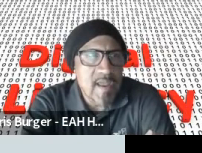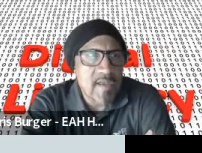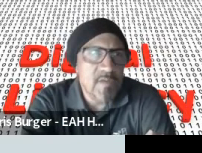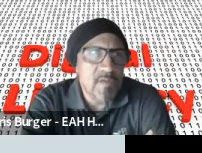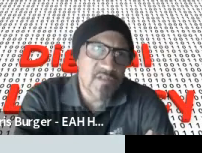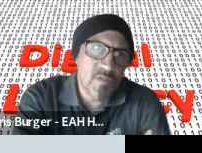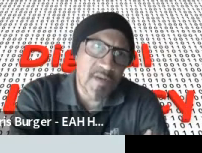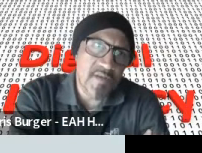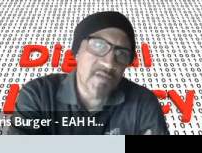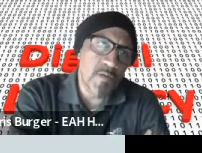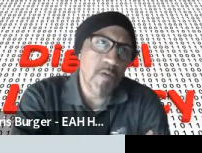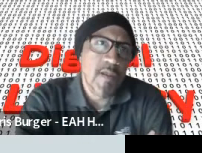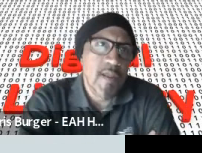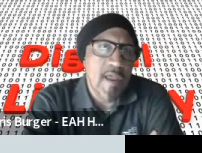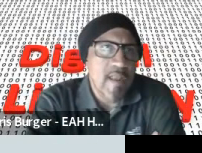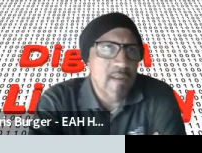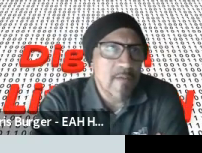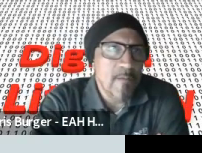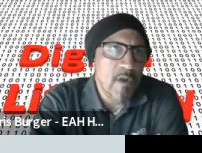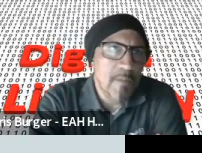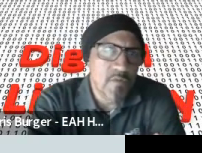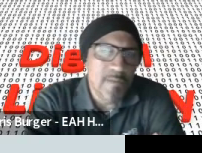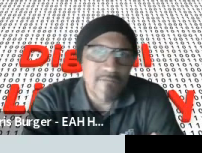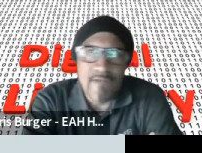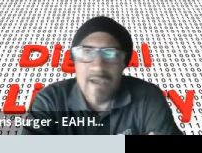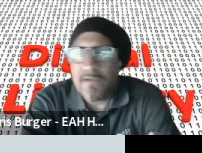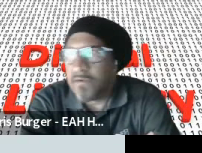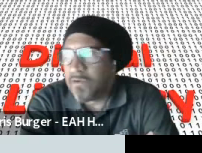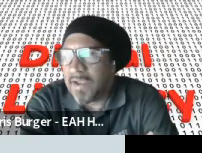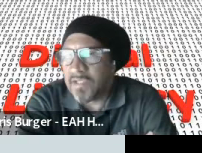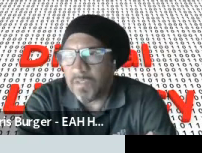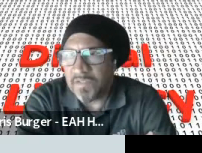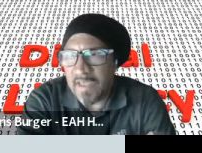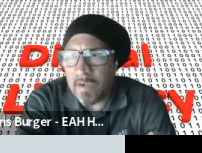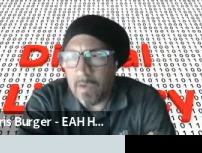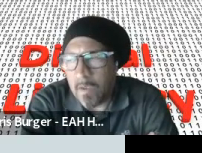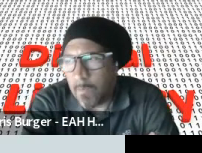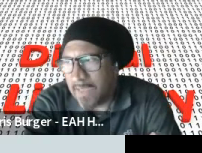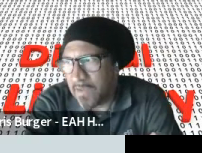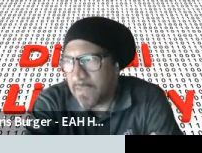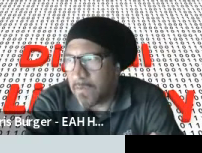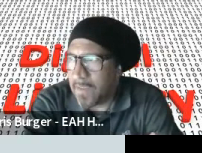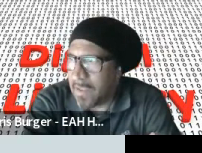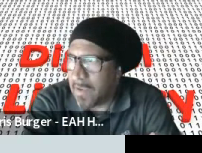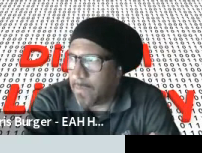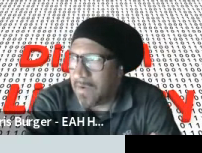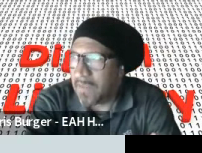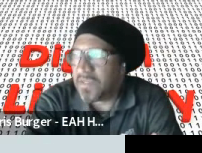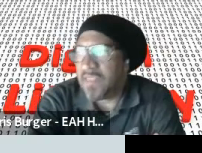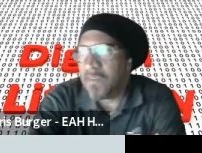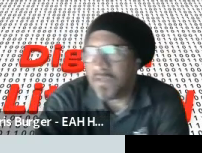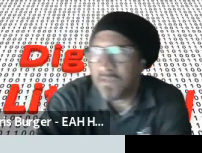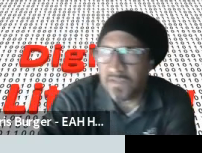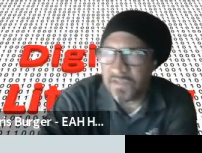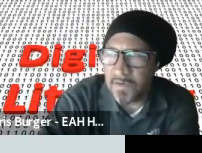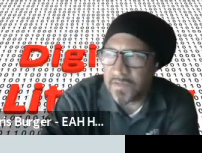2020 and 2022. And we're up to about 500 graduates in that. We have another grant, another